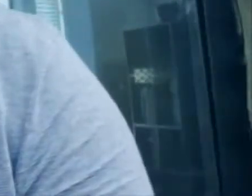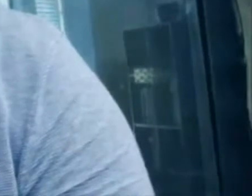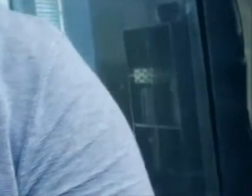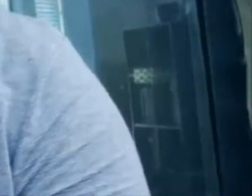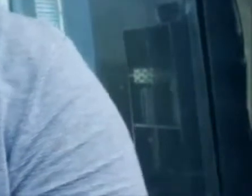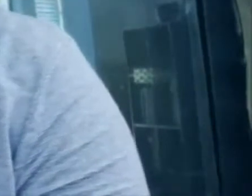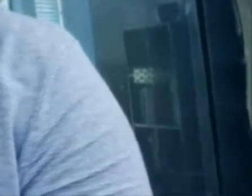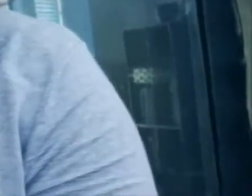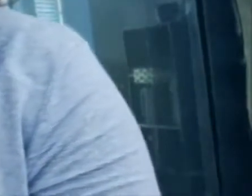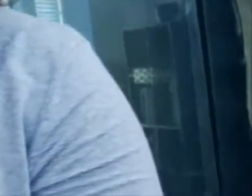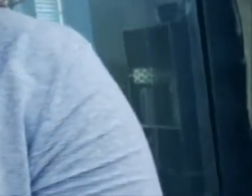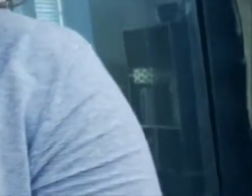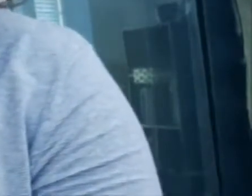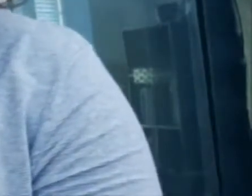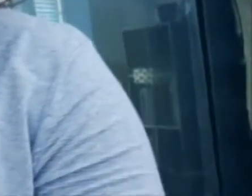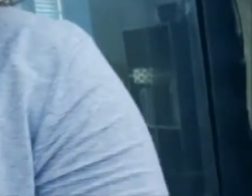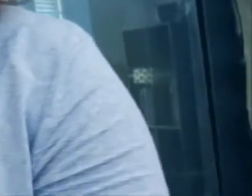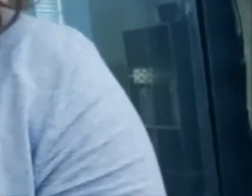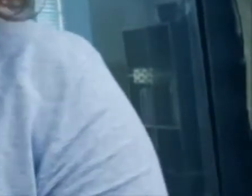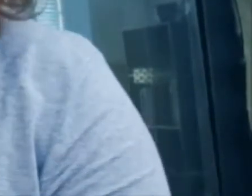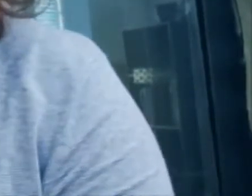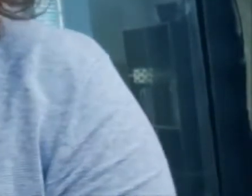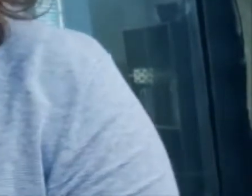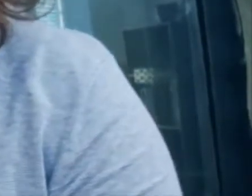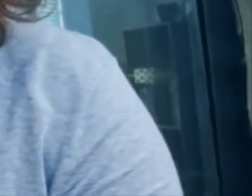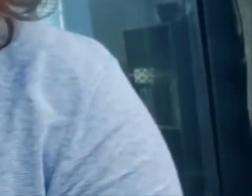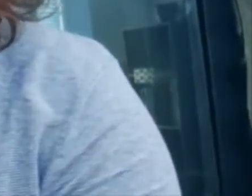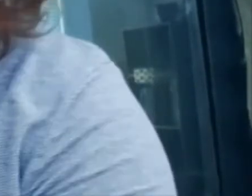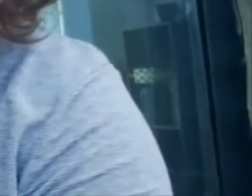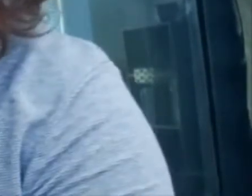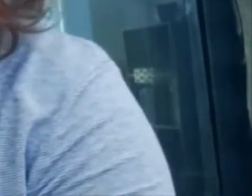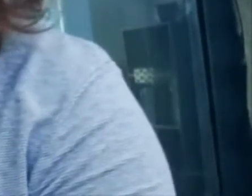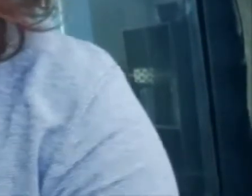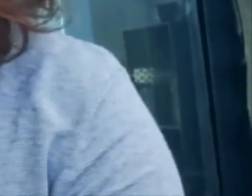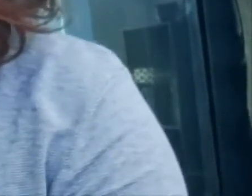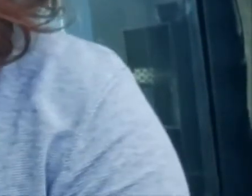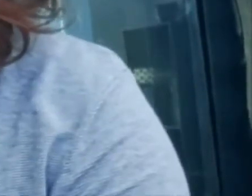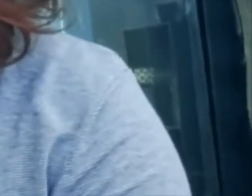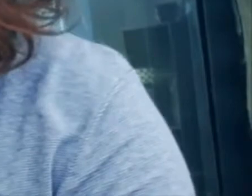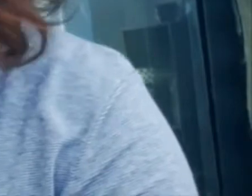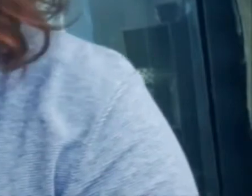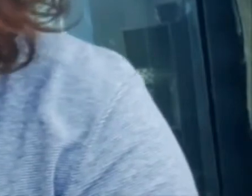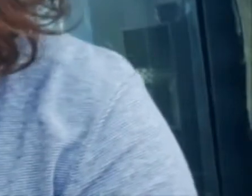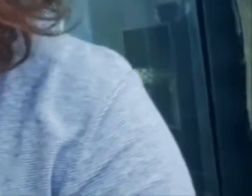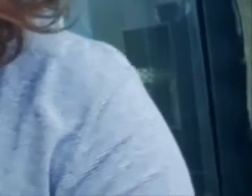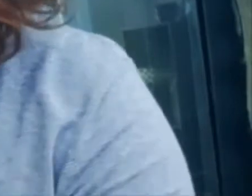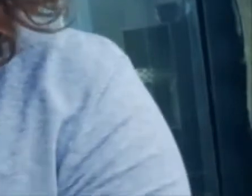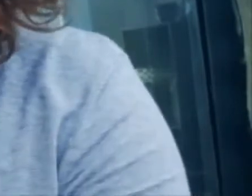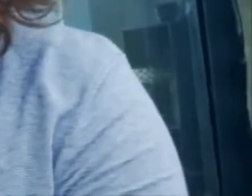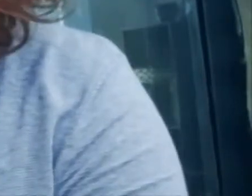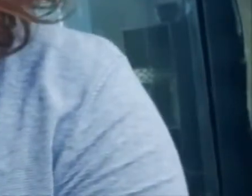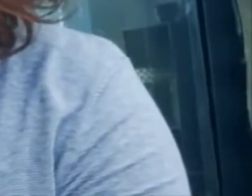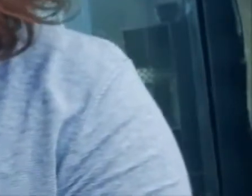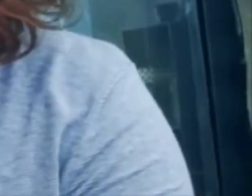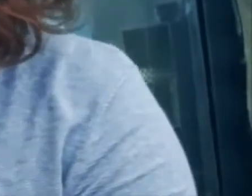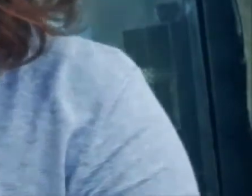you gotta do what you gotta do to make cereal. So you're just gonna pour whichever milk you have for the cereal.